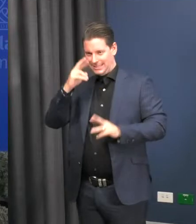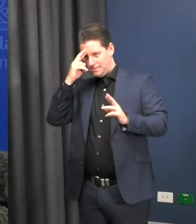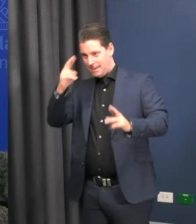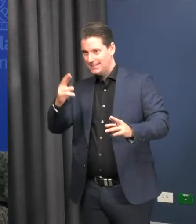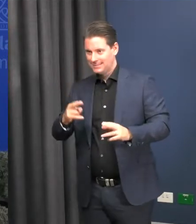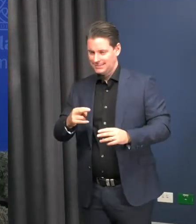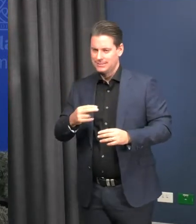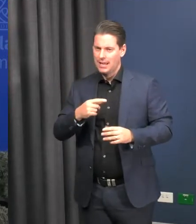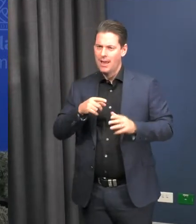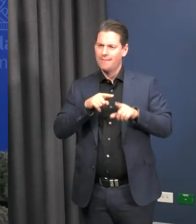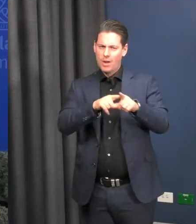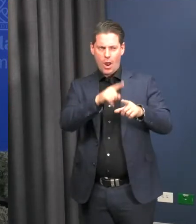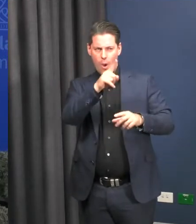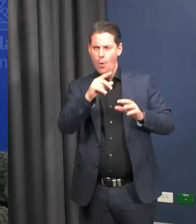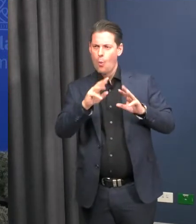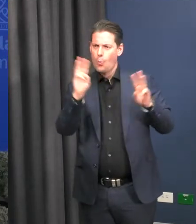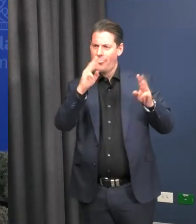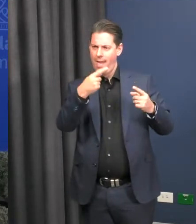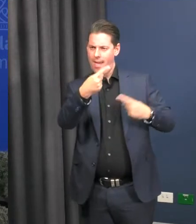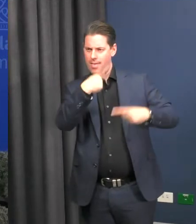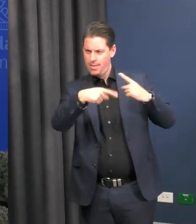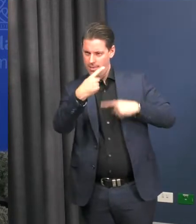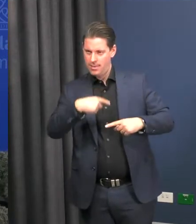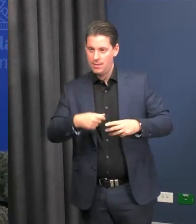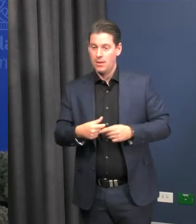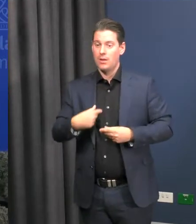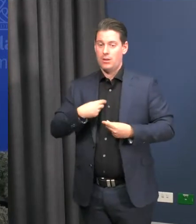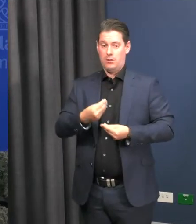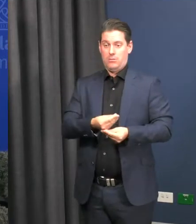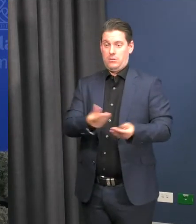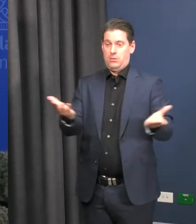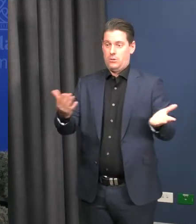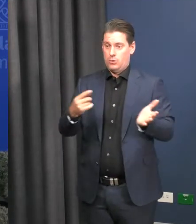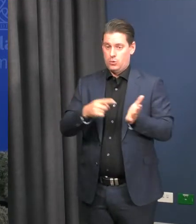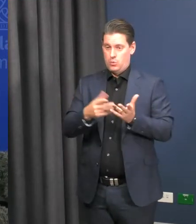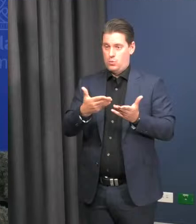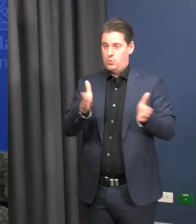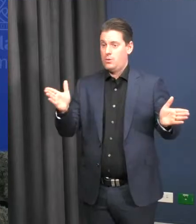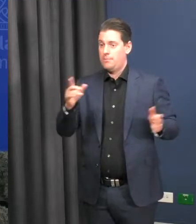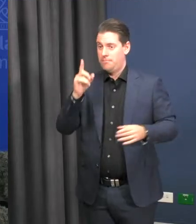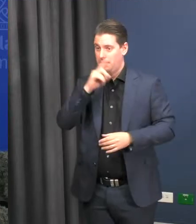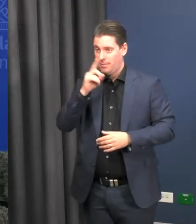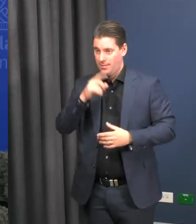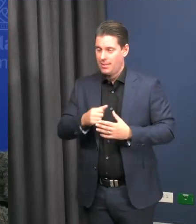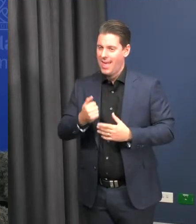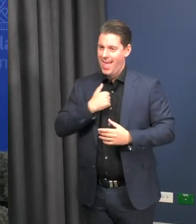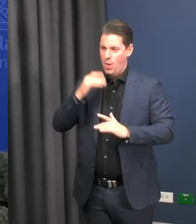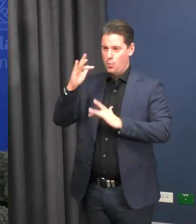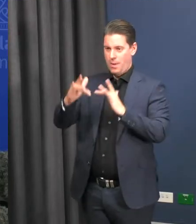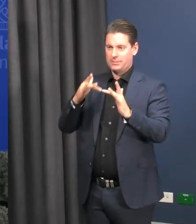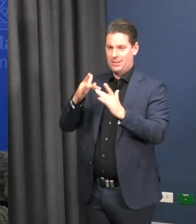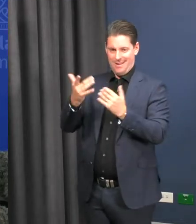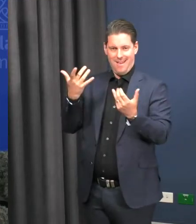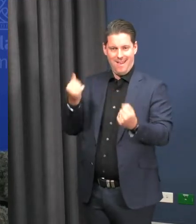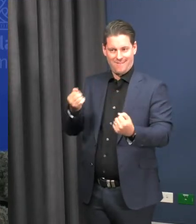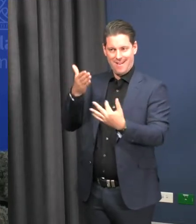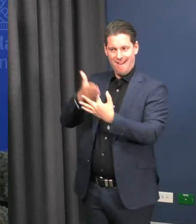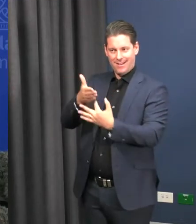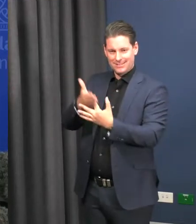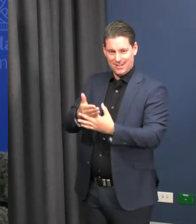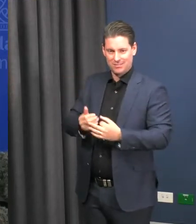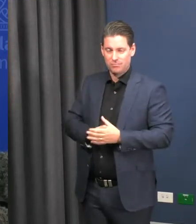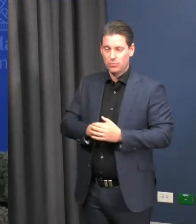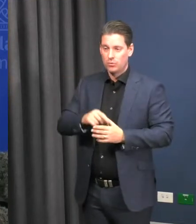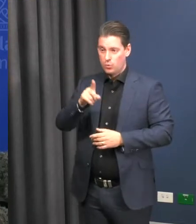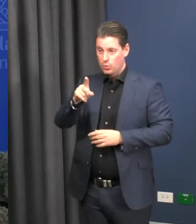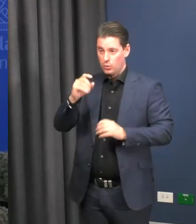the BOM. We have released that to the public. It is available on our website on the dashboard. People can search their